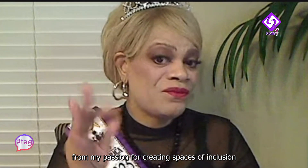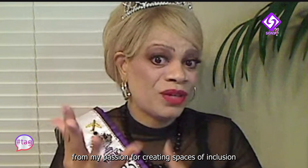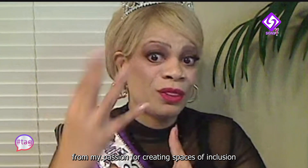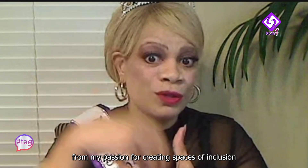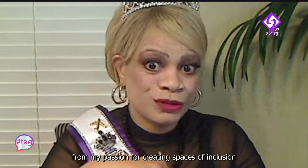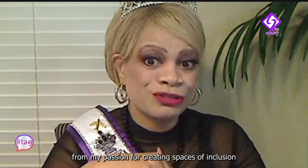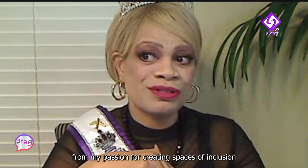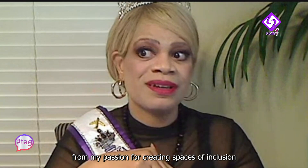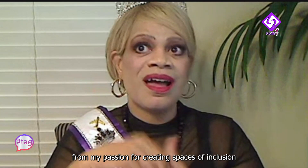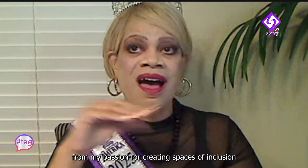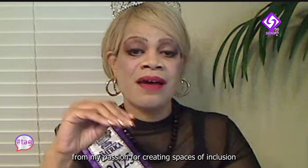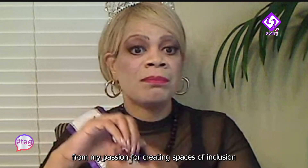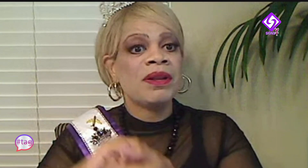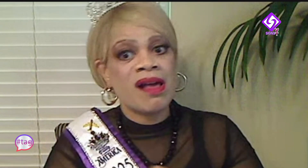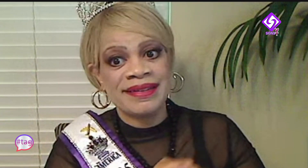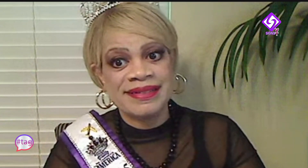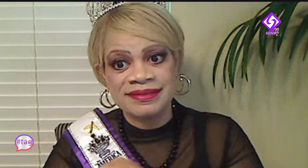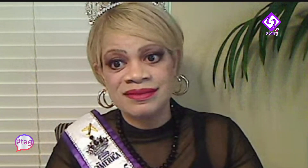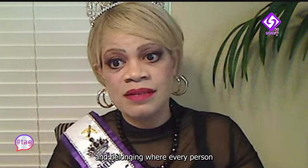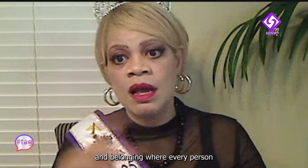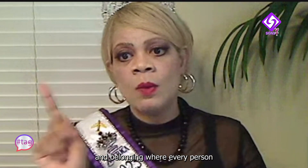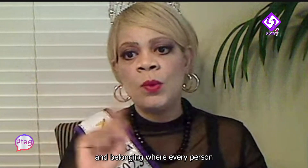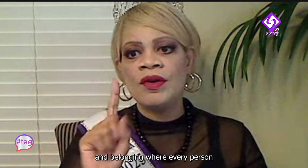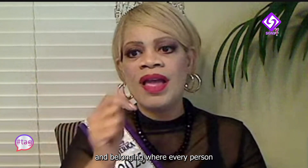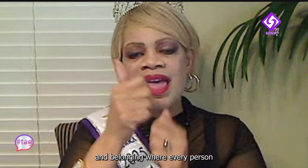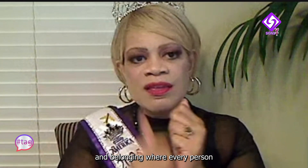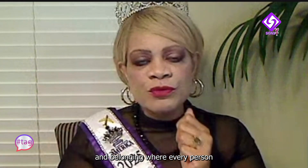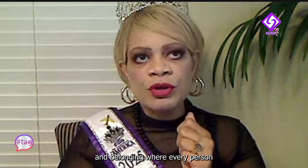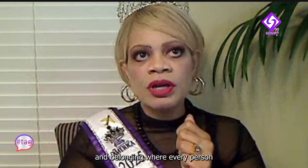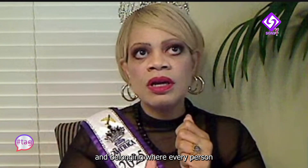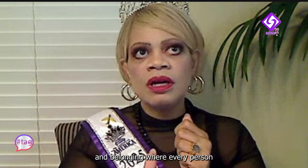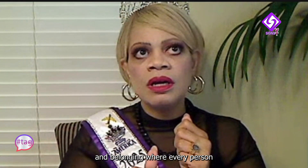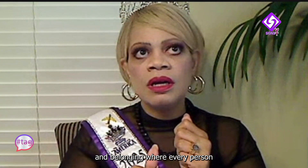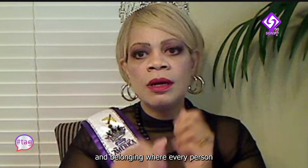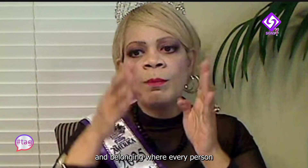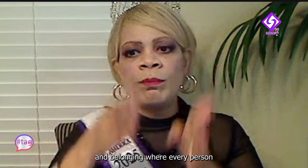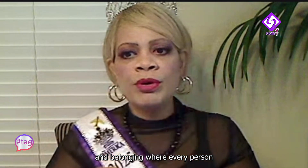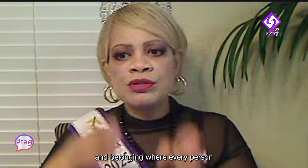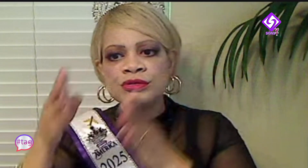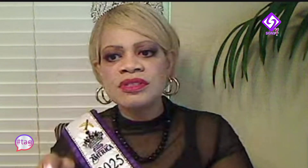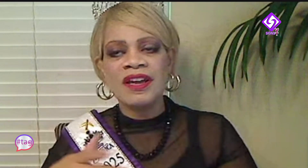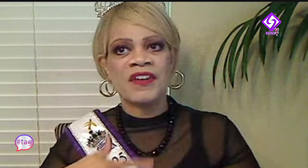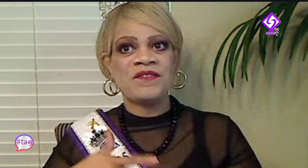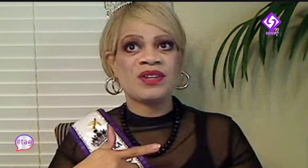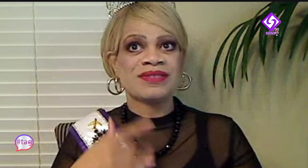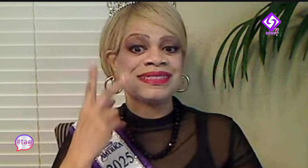creating spaces of inclusion and belonging where every person